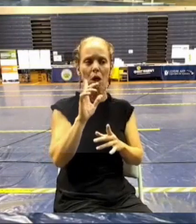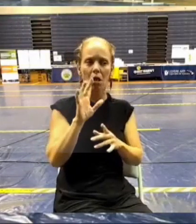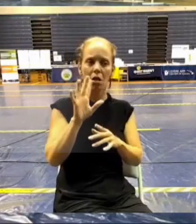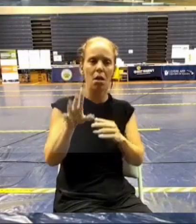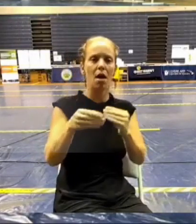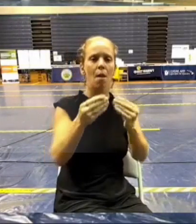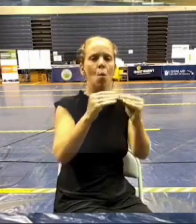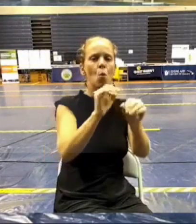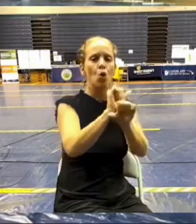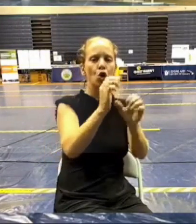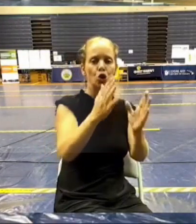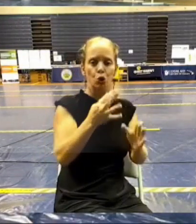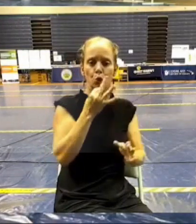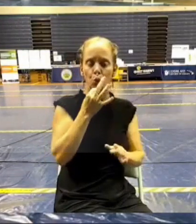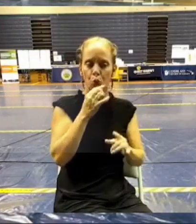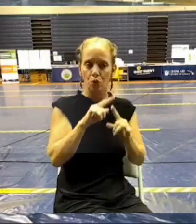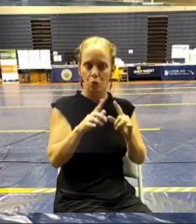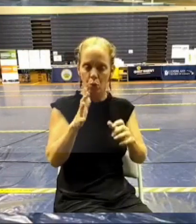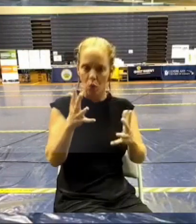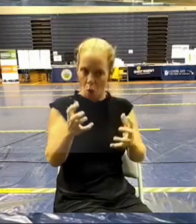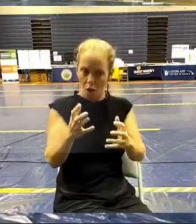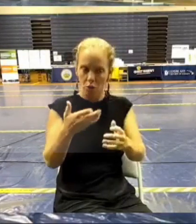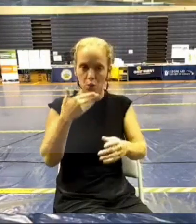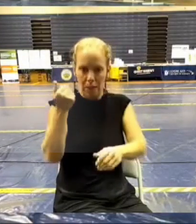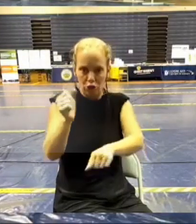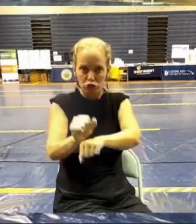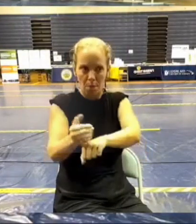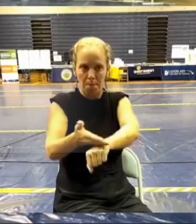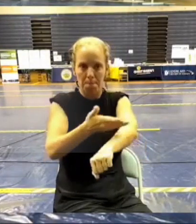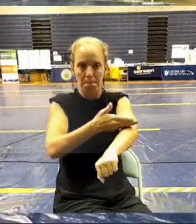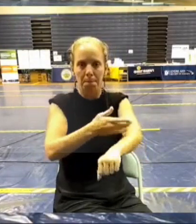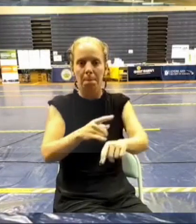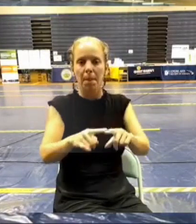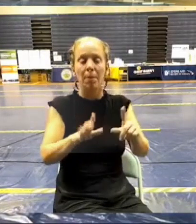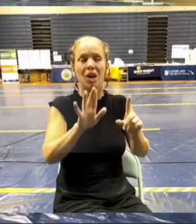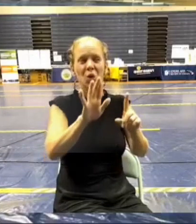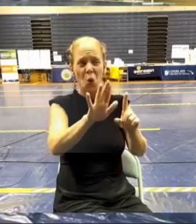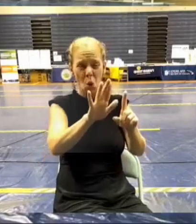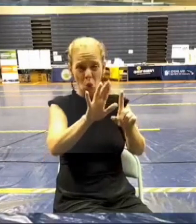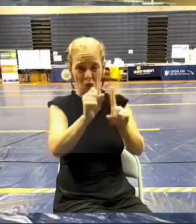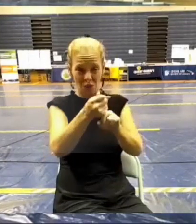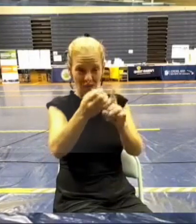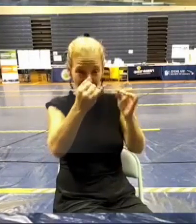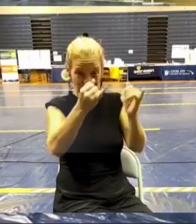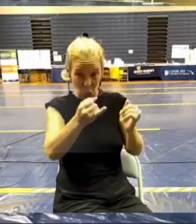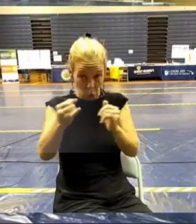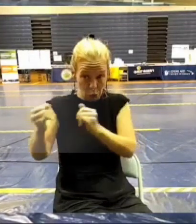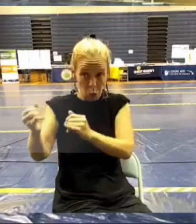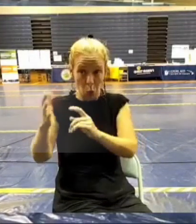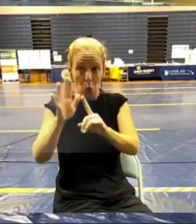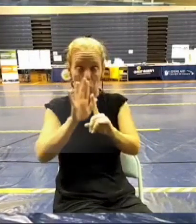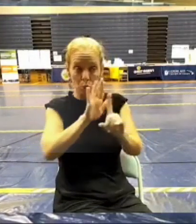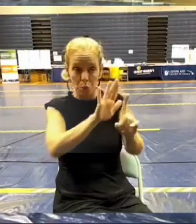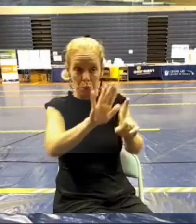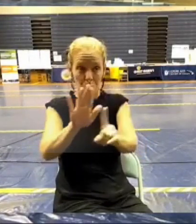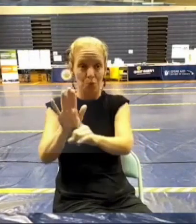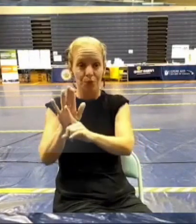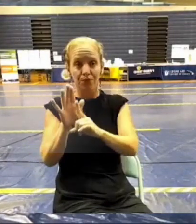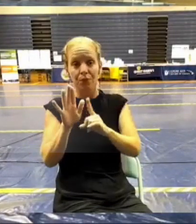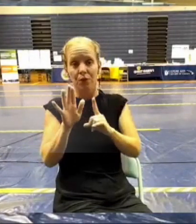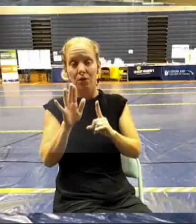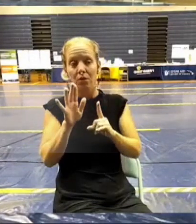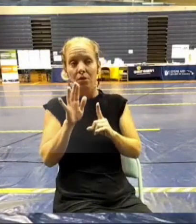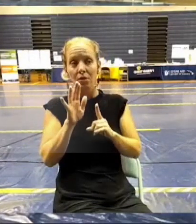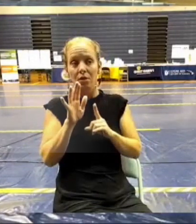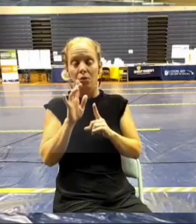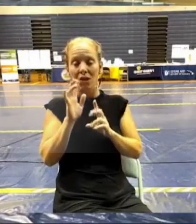better job. What you're right about is it's a very individual situation. And what I'm going to ask everybody tonight, and